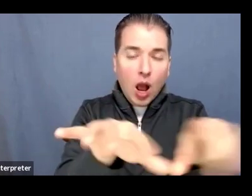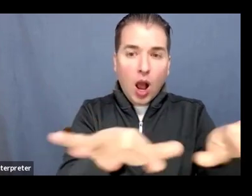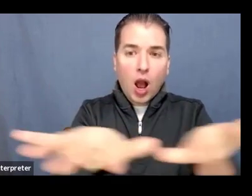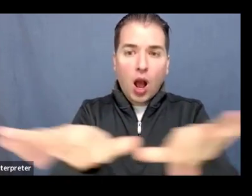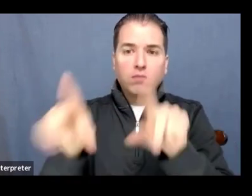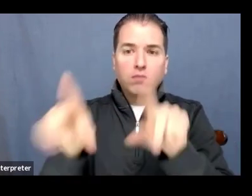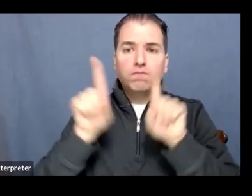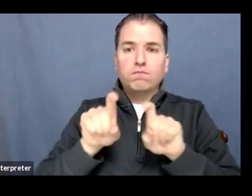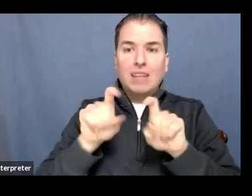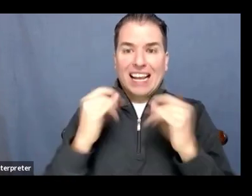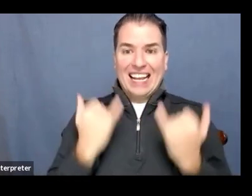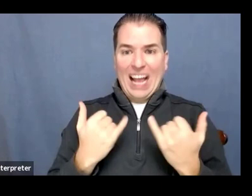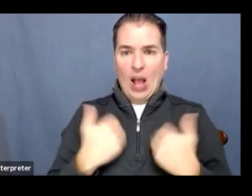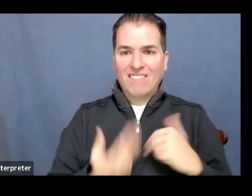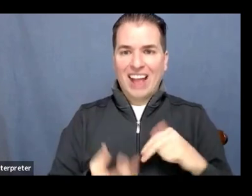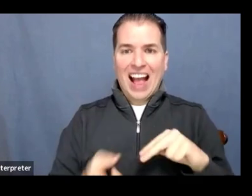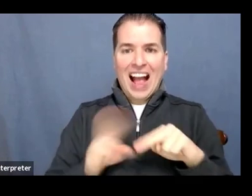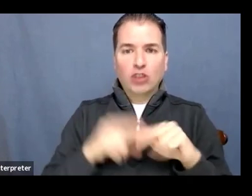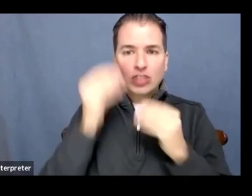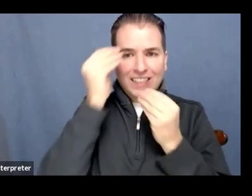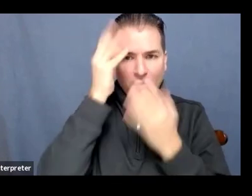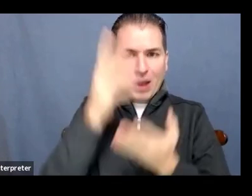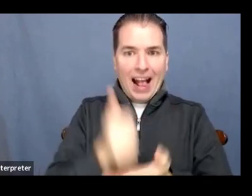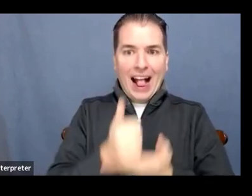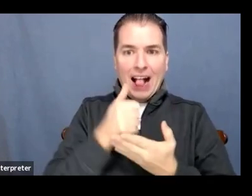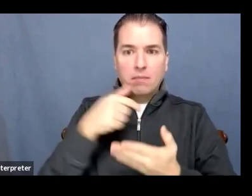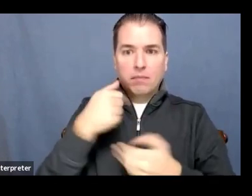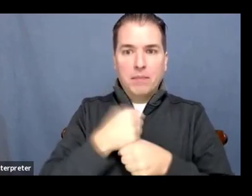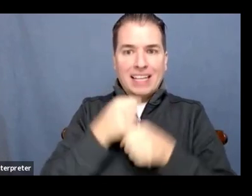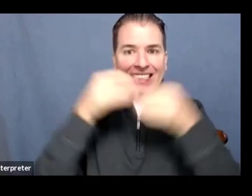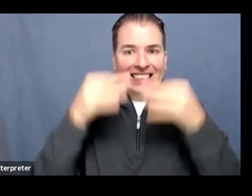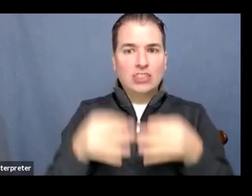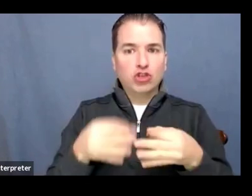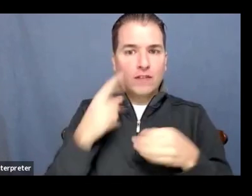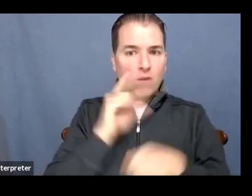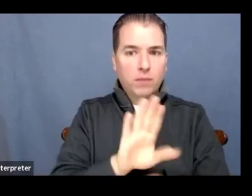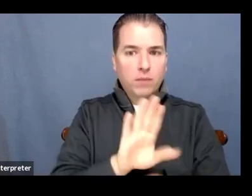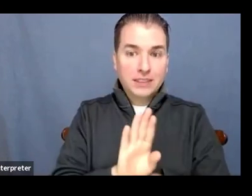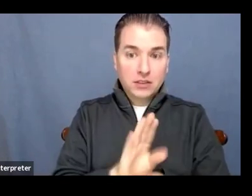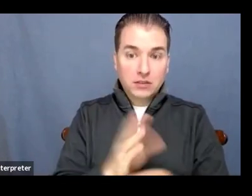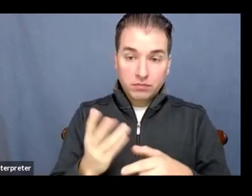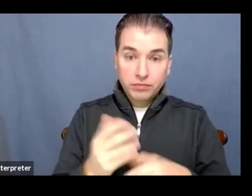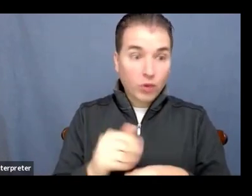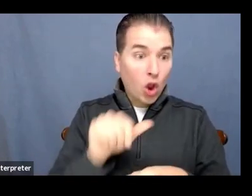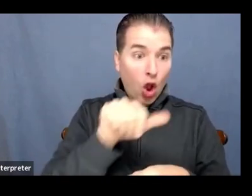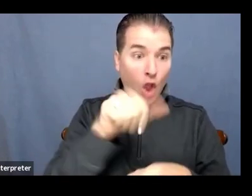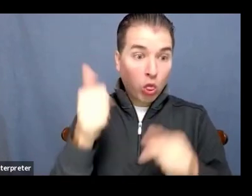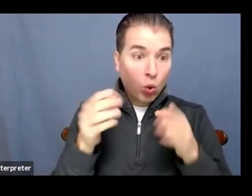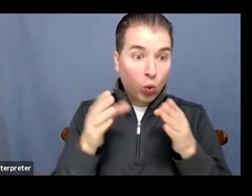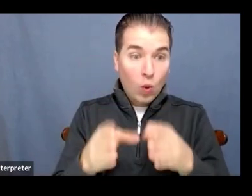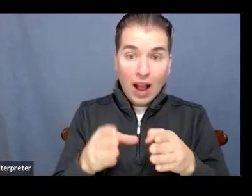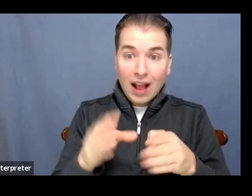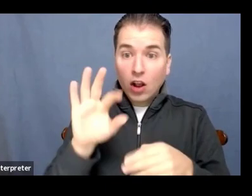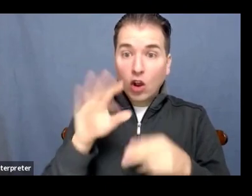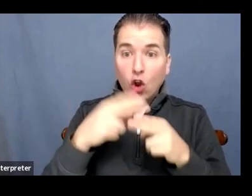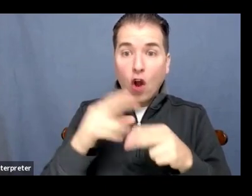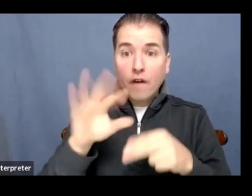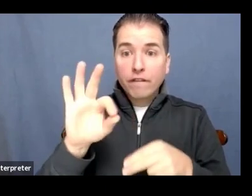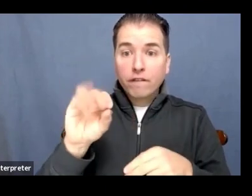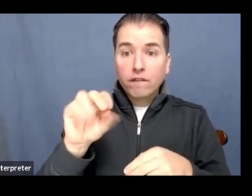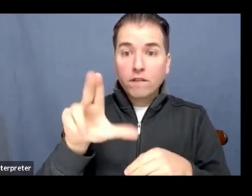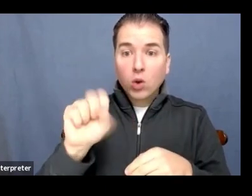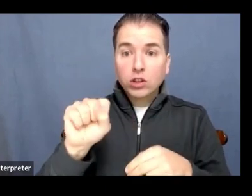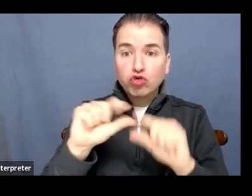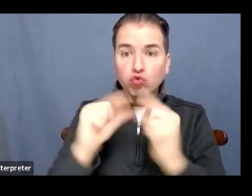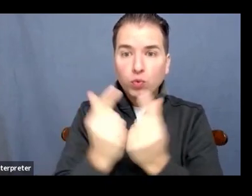testing things out. If you have some additional money, you can conduct focus groups via a market research firm. A